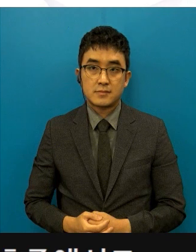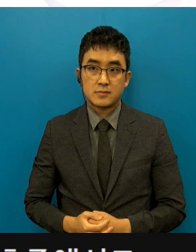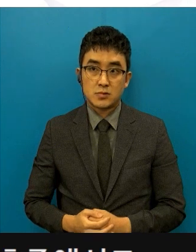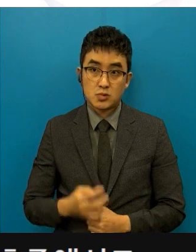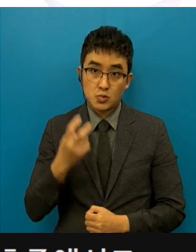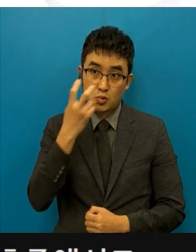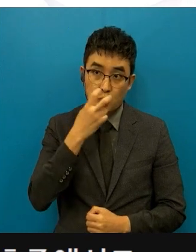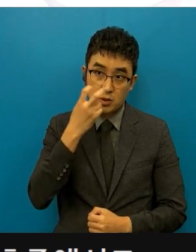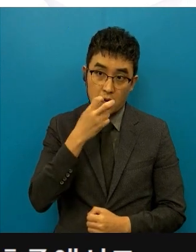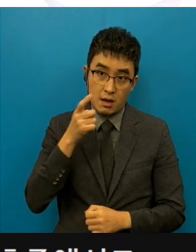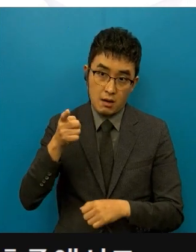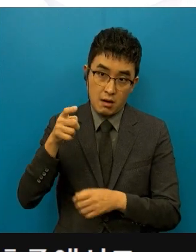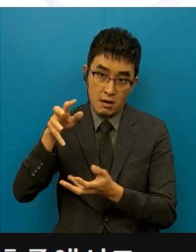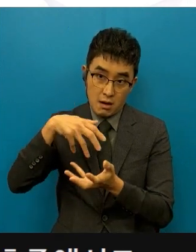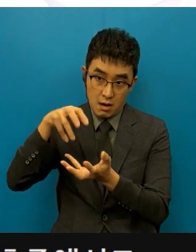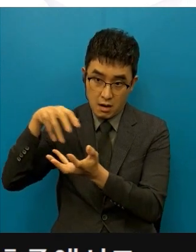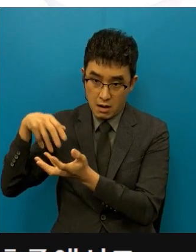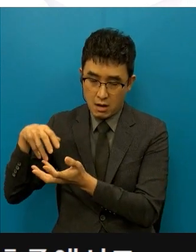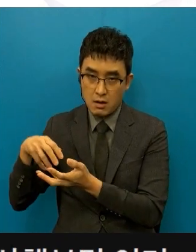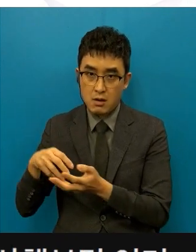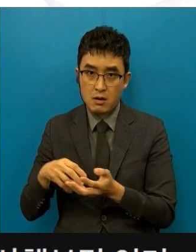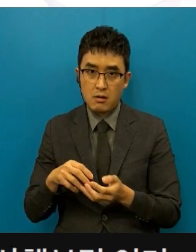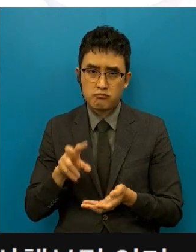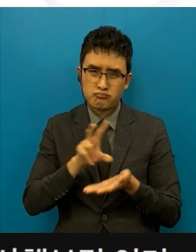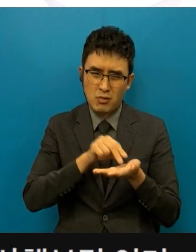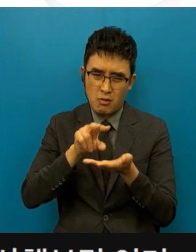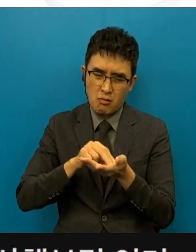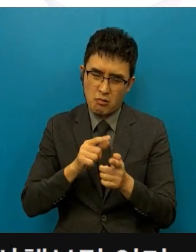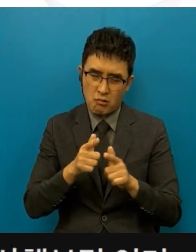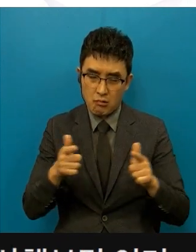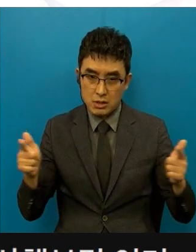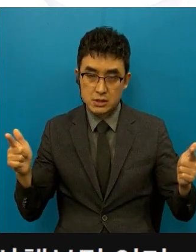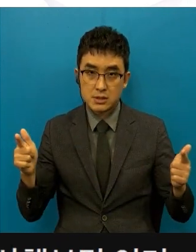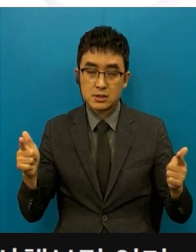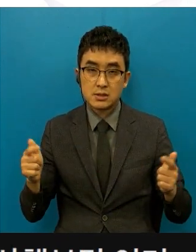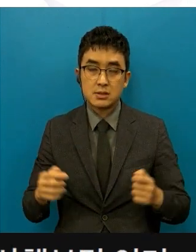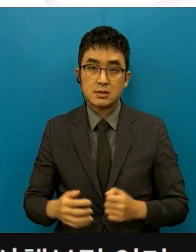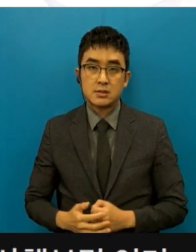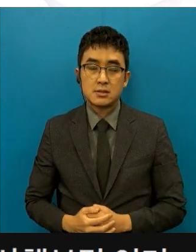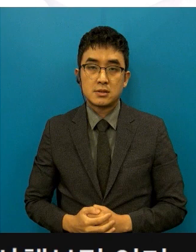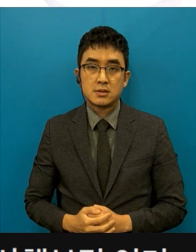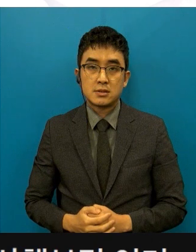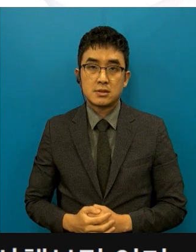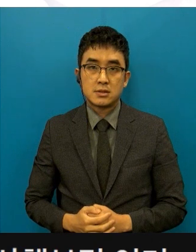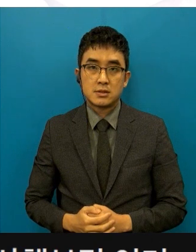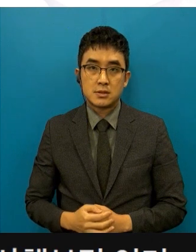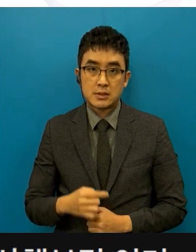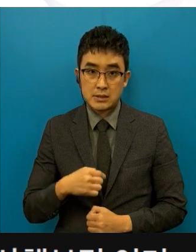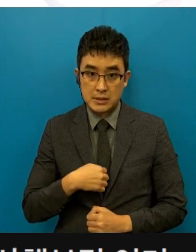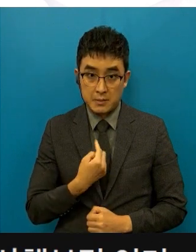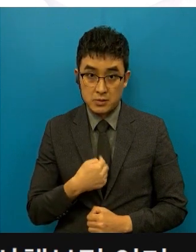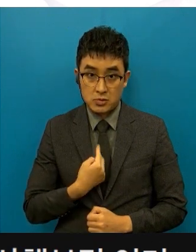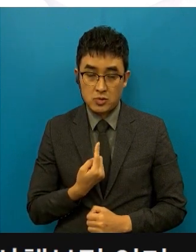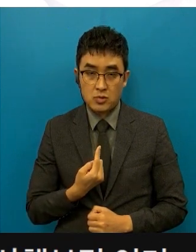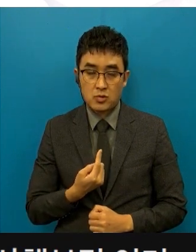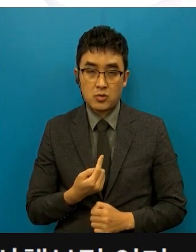problems in the process of BAD in Australia.